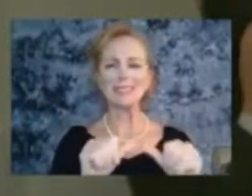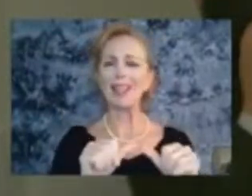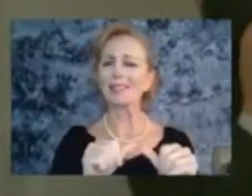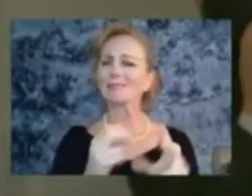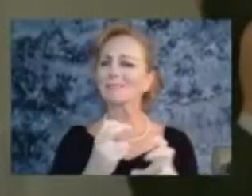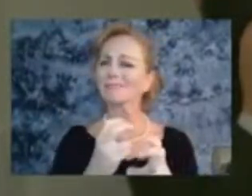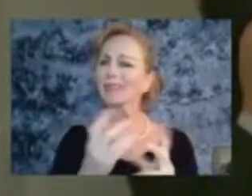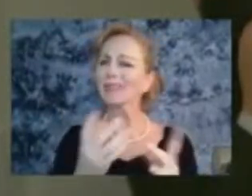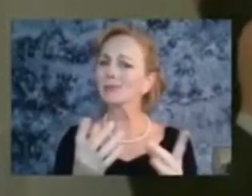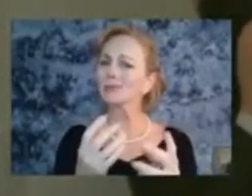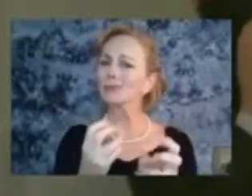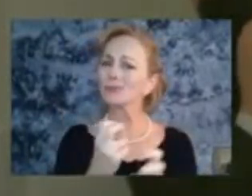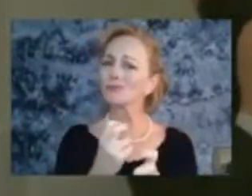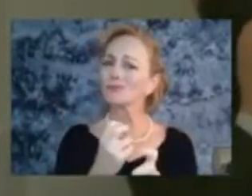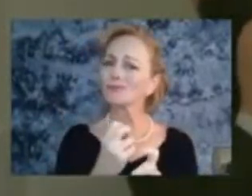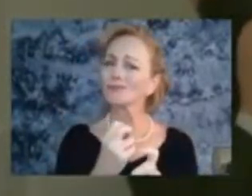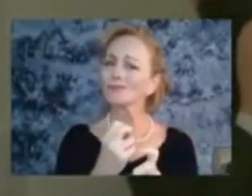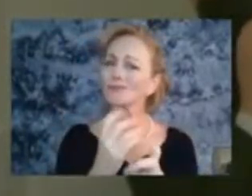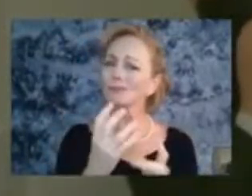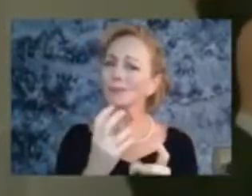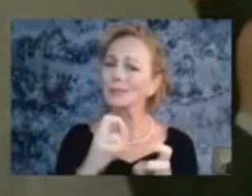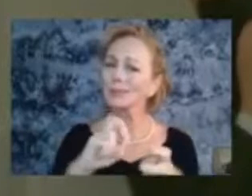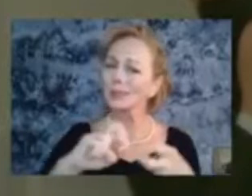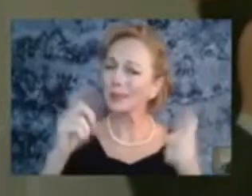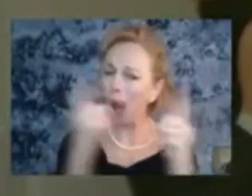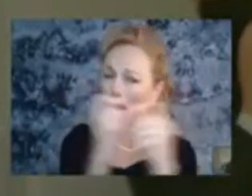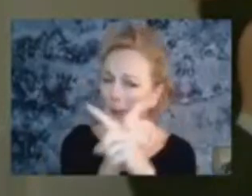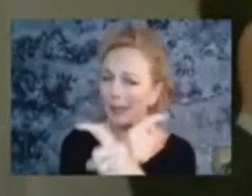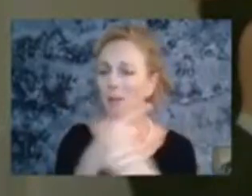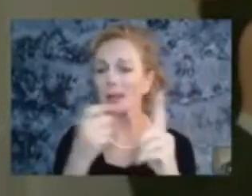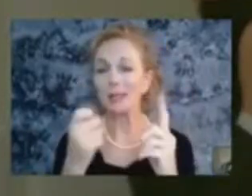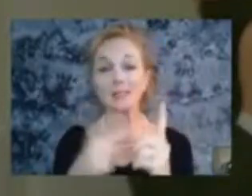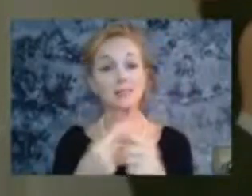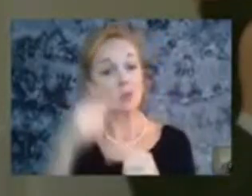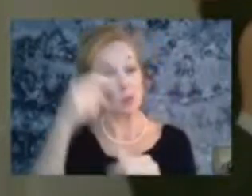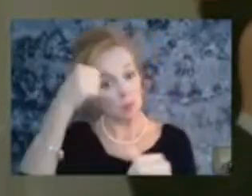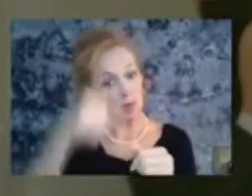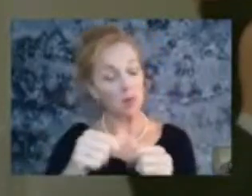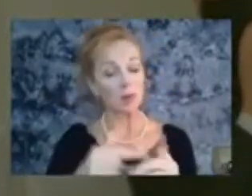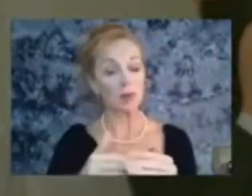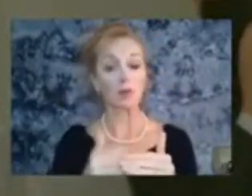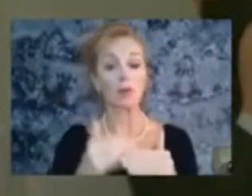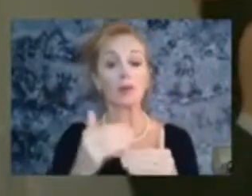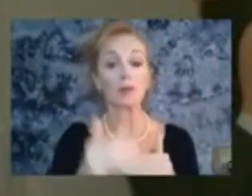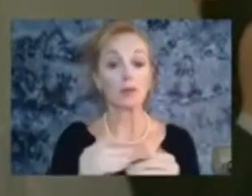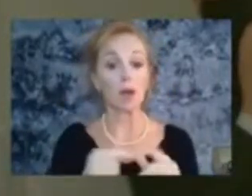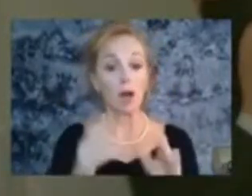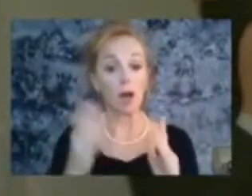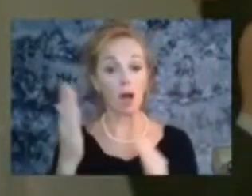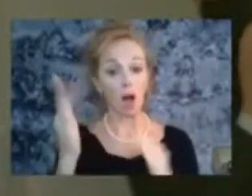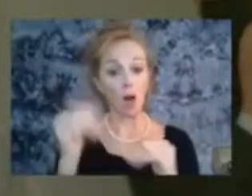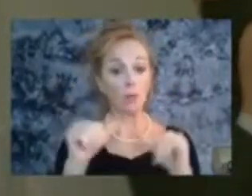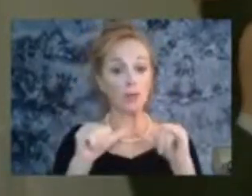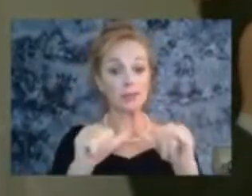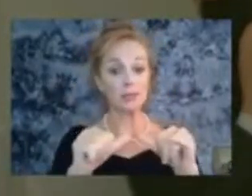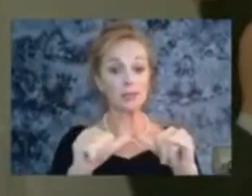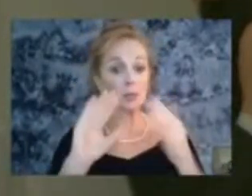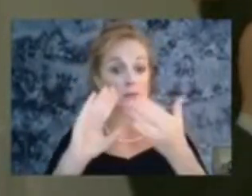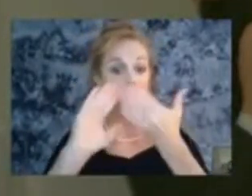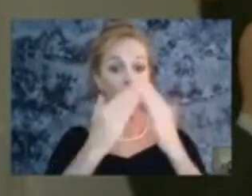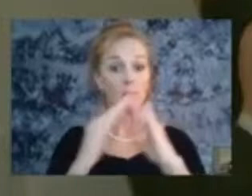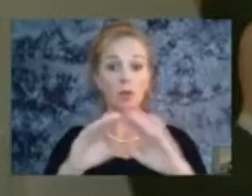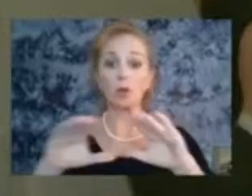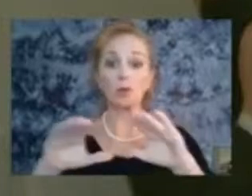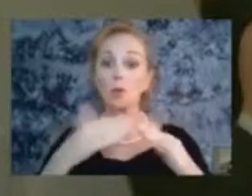all remember that, because while we may set forth and hopefully we continue as a community to do well and our number goes